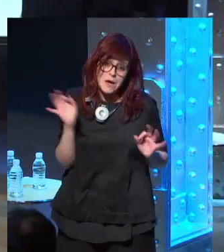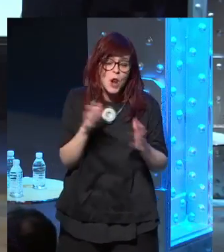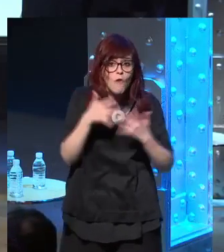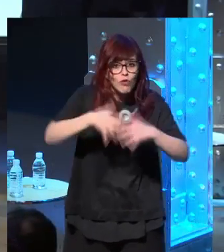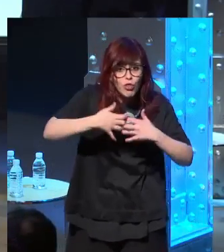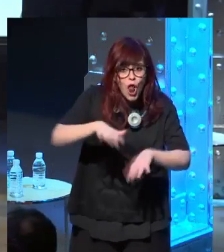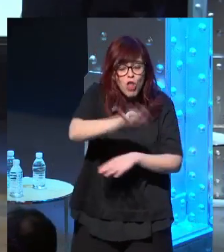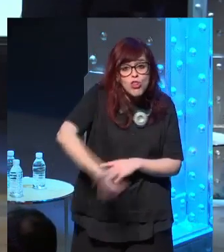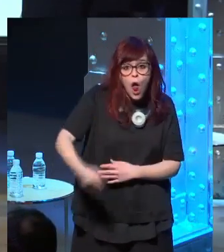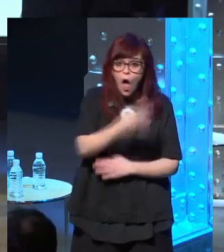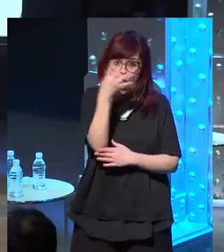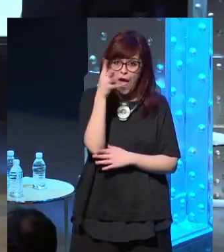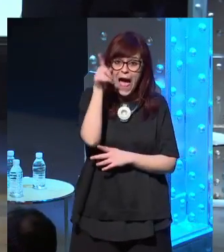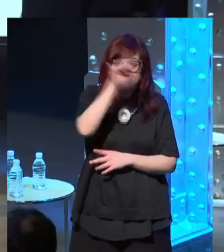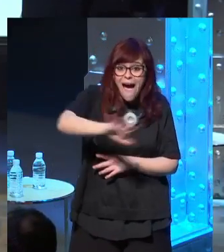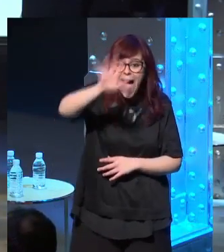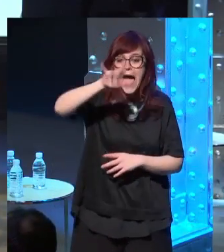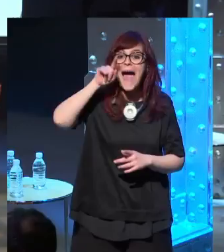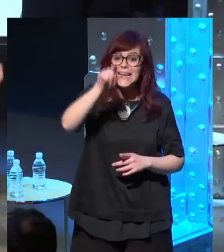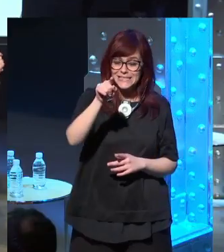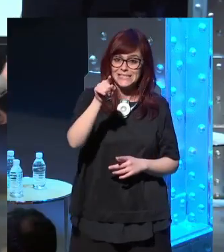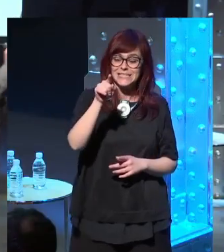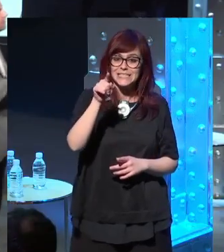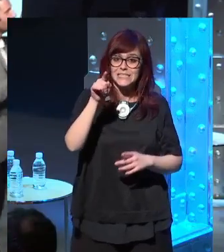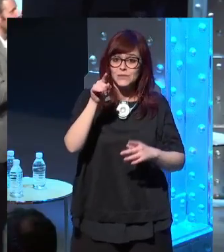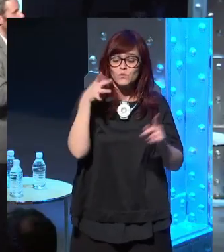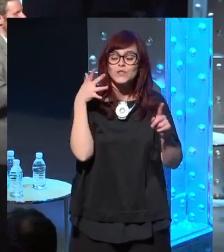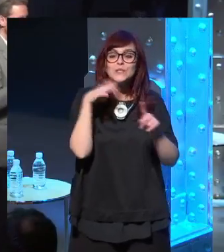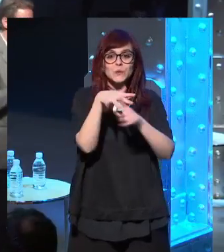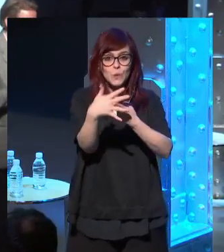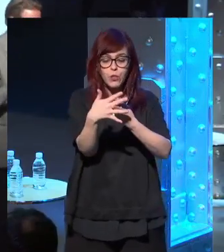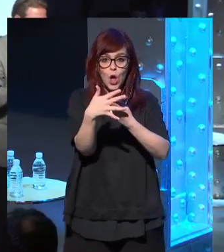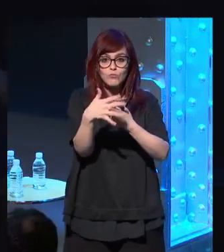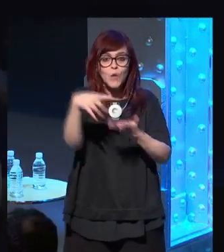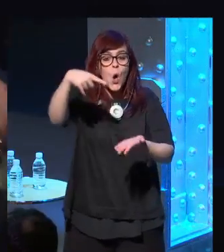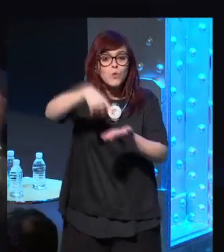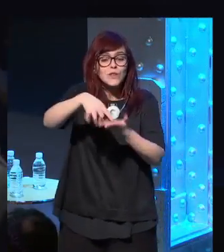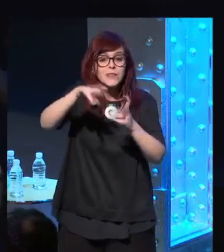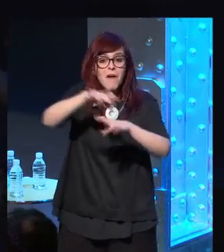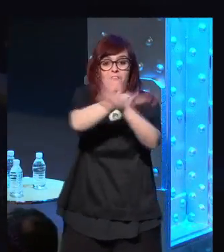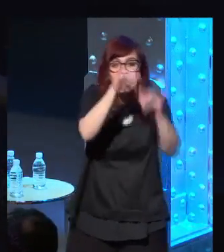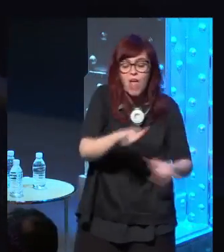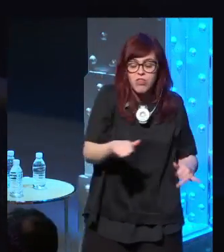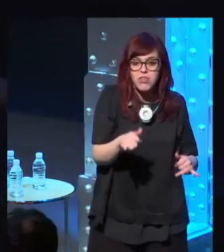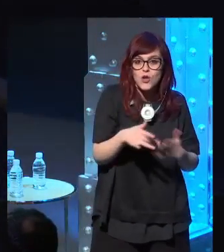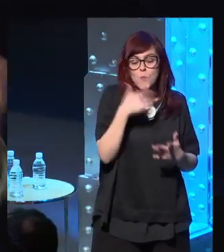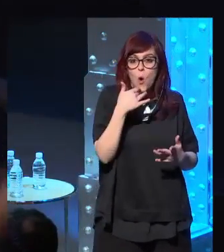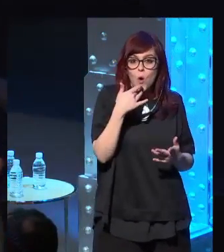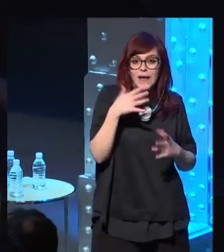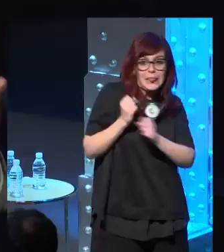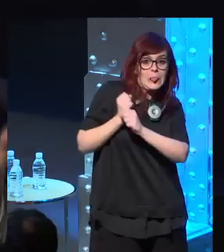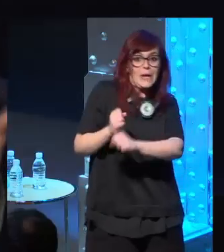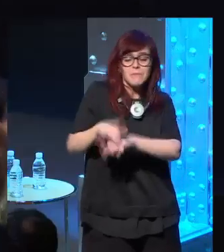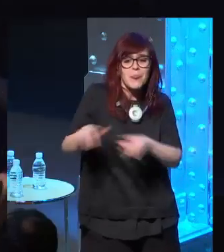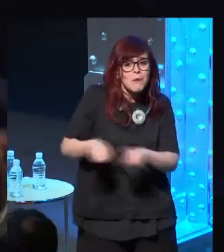is that they have removed the price tag on happiness. And what I mean by that is that whether you are rich or poor, you will